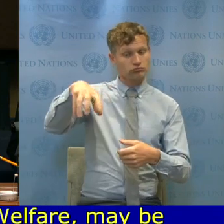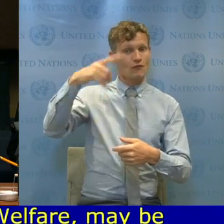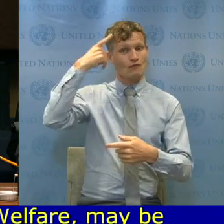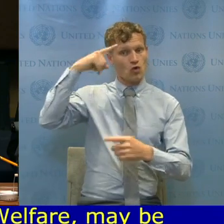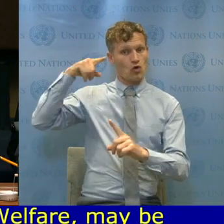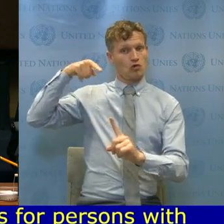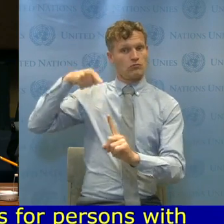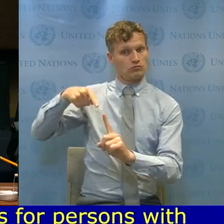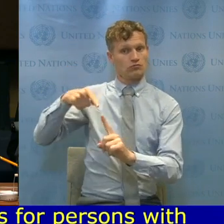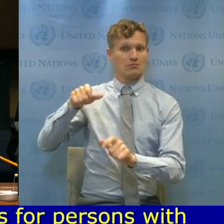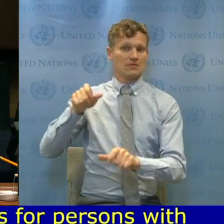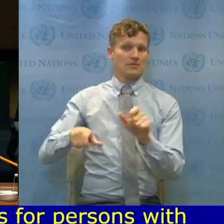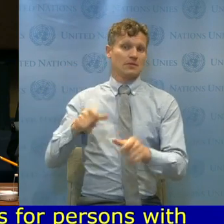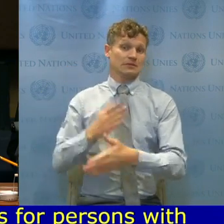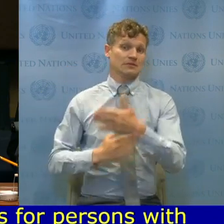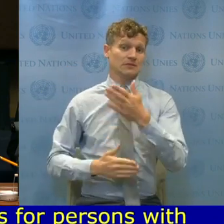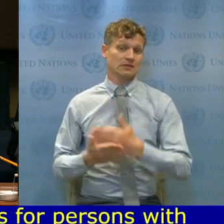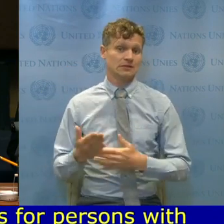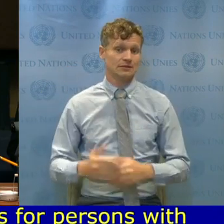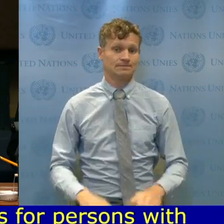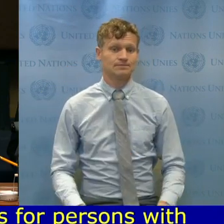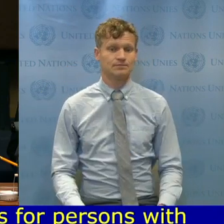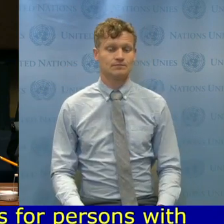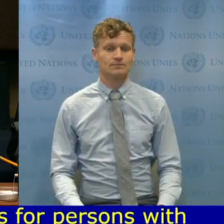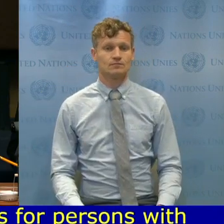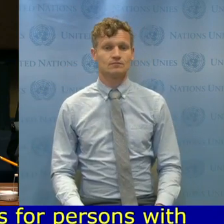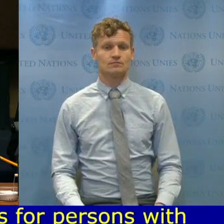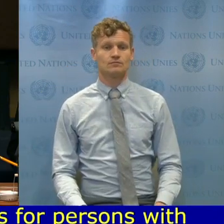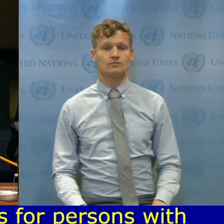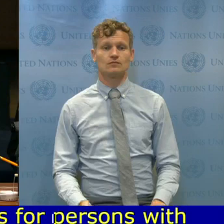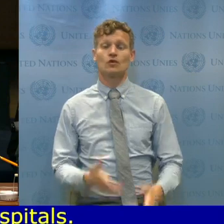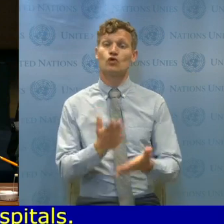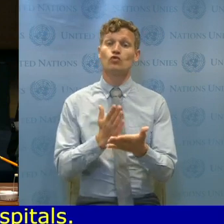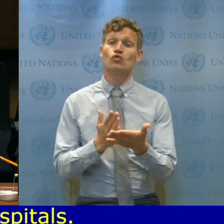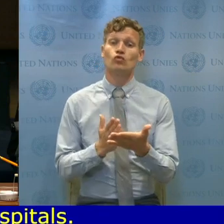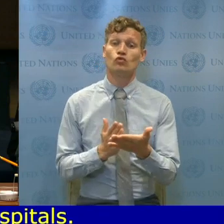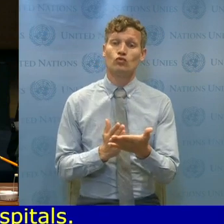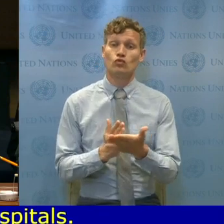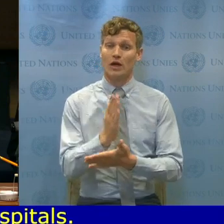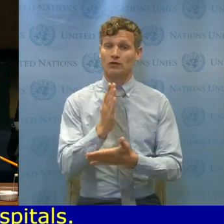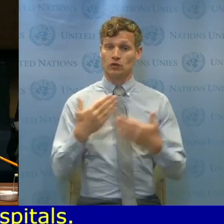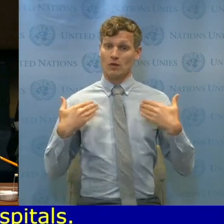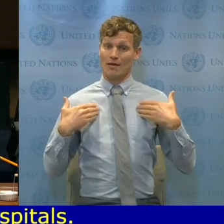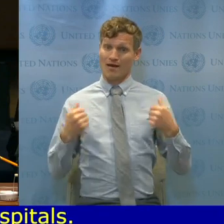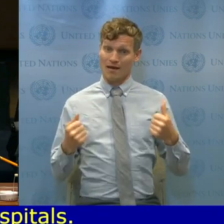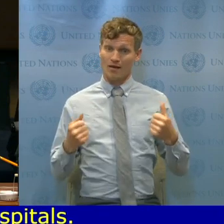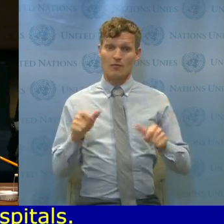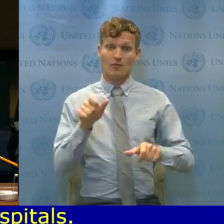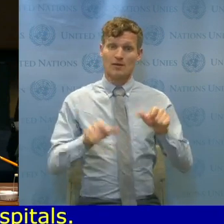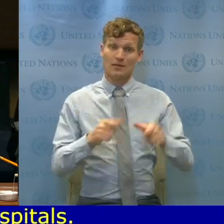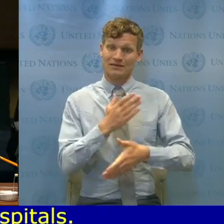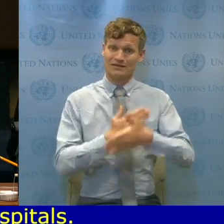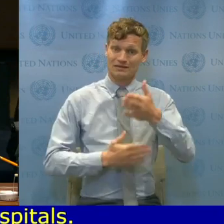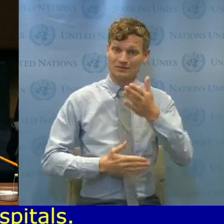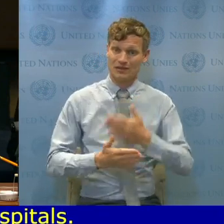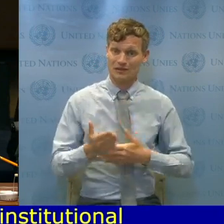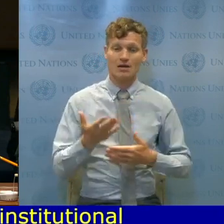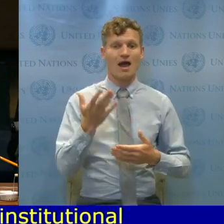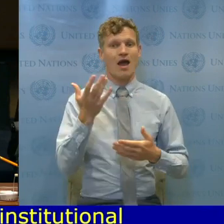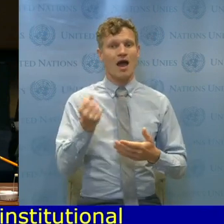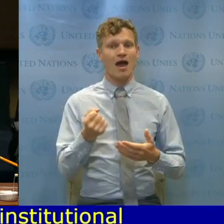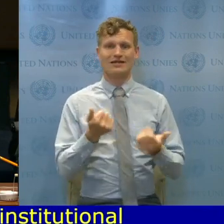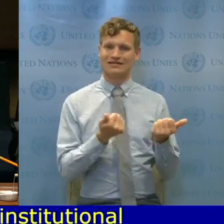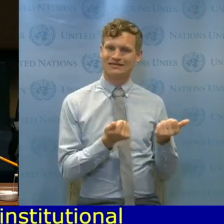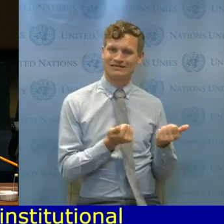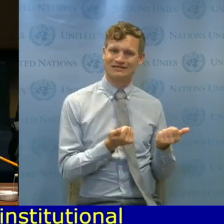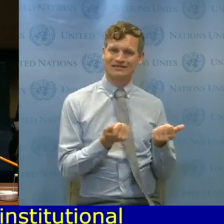institutional foundation to support the right to health of persons with disability by establishing a healthcare delivery system for them,